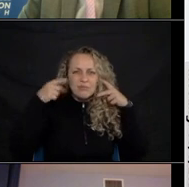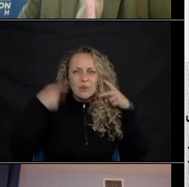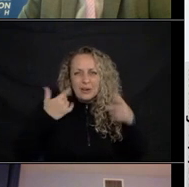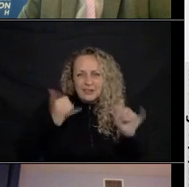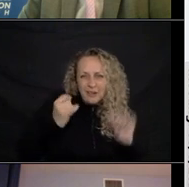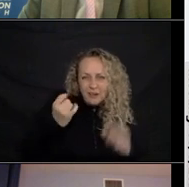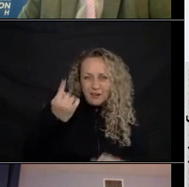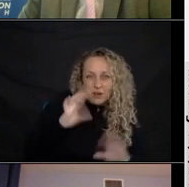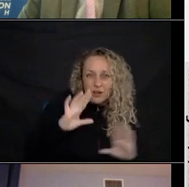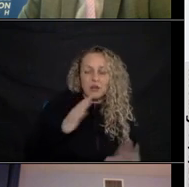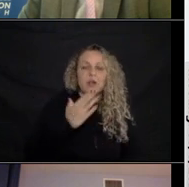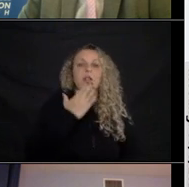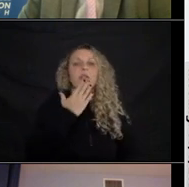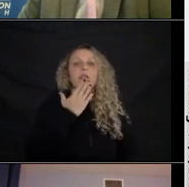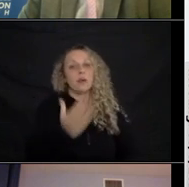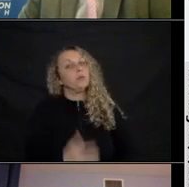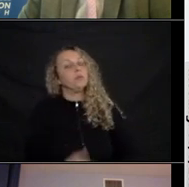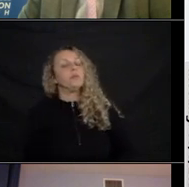on. Thank you.